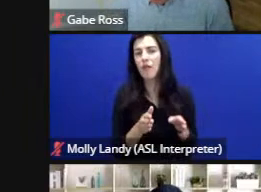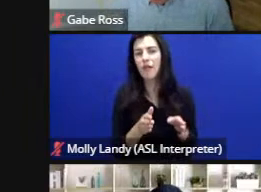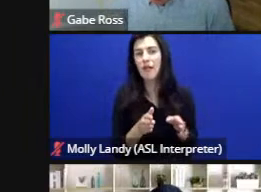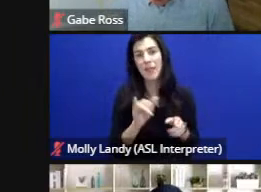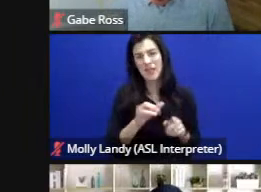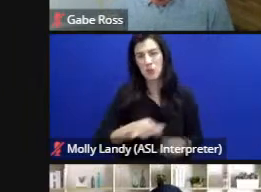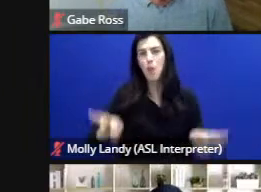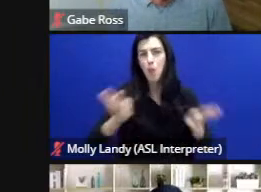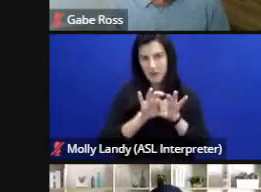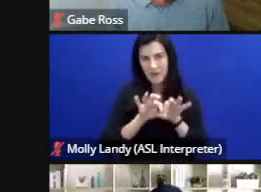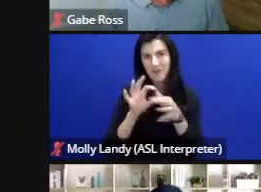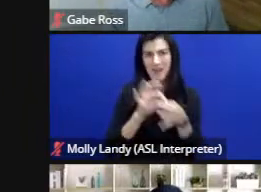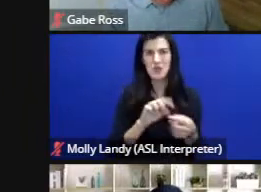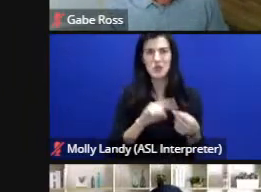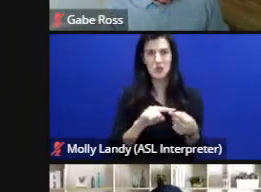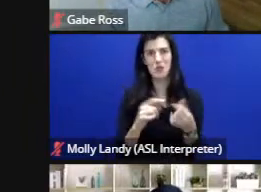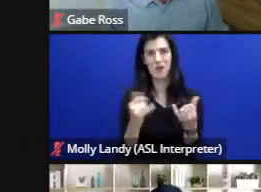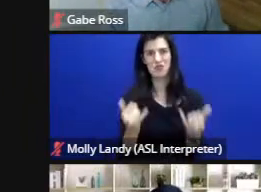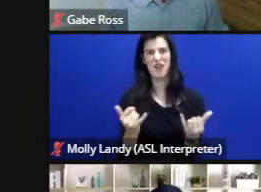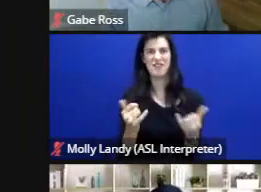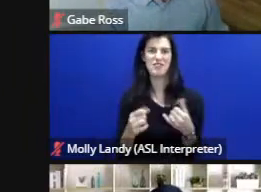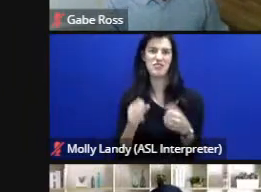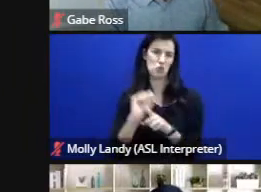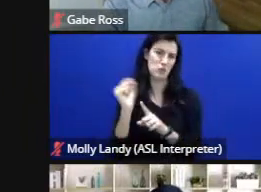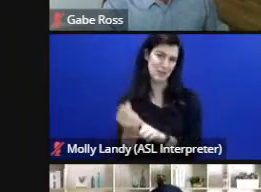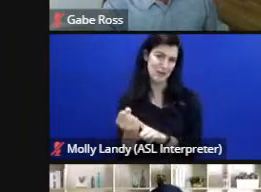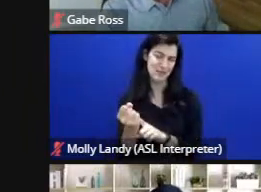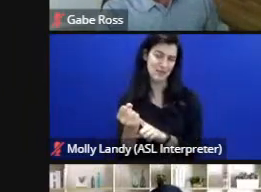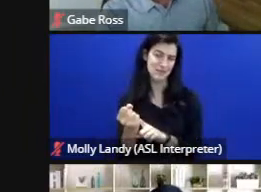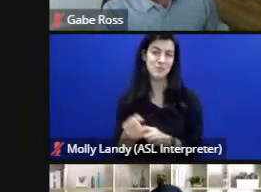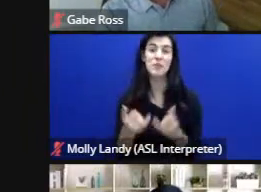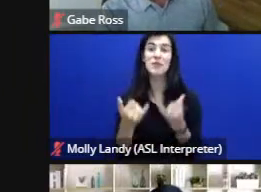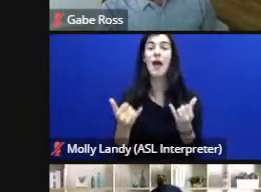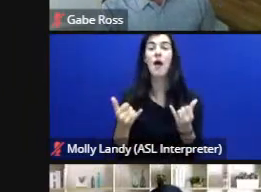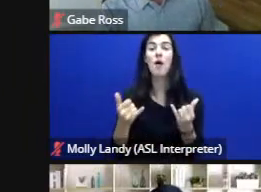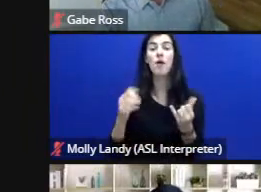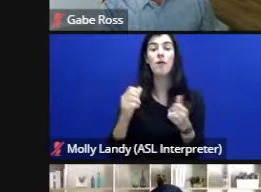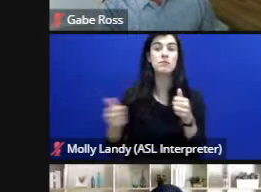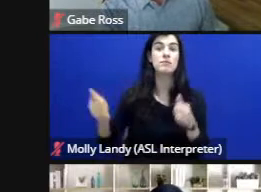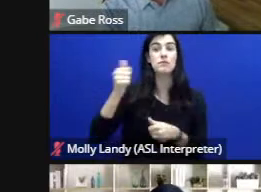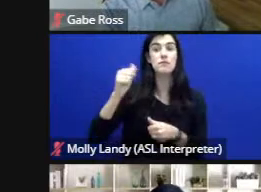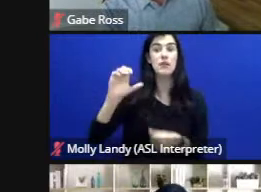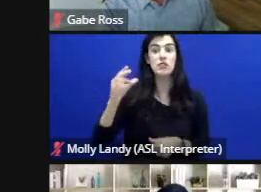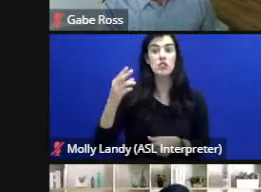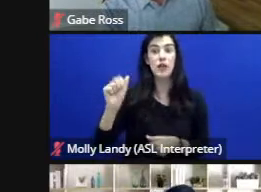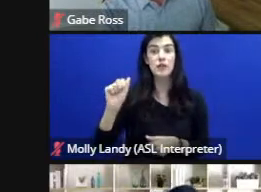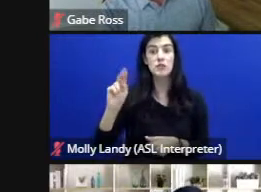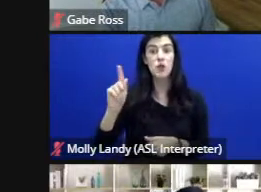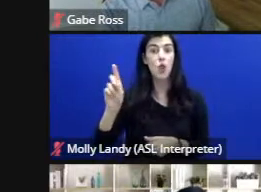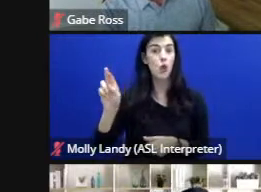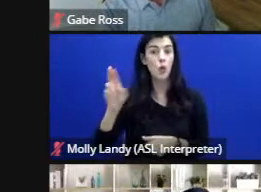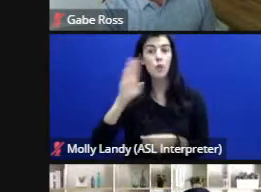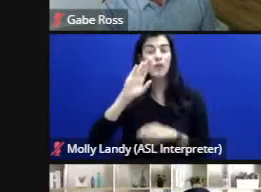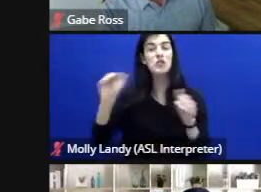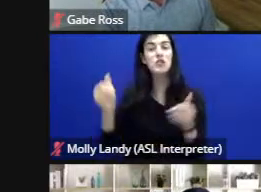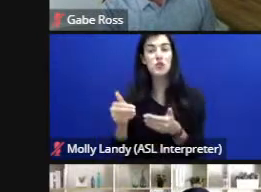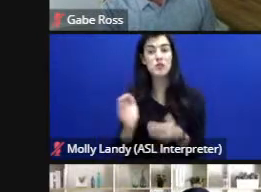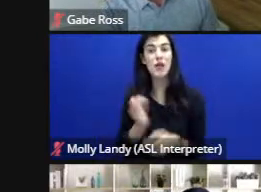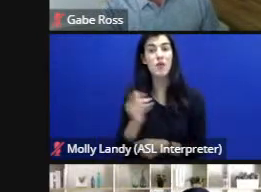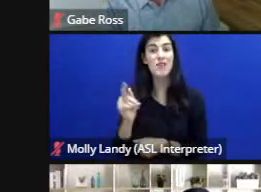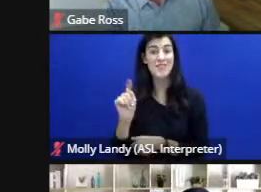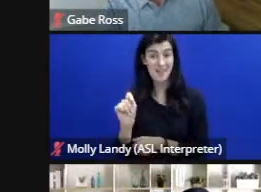circumstances. With that, I understand the Chancellor will be introducing our guest, and after her